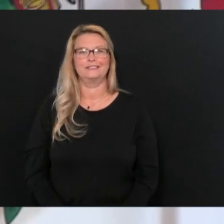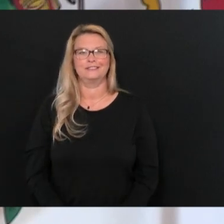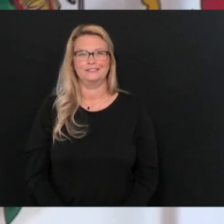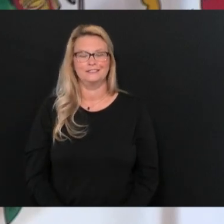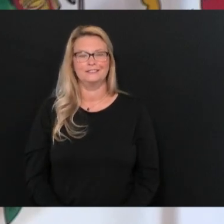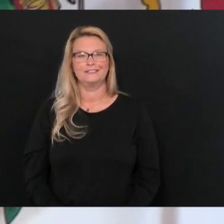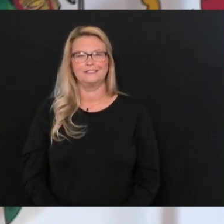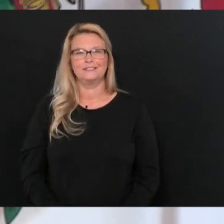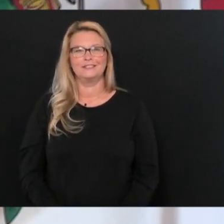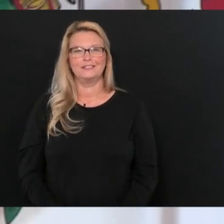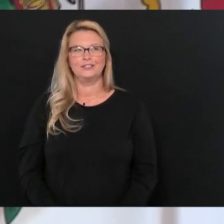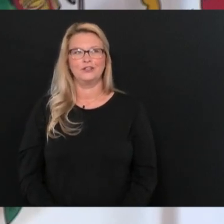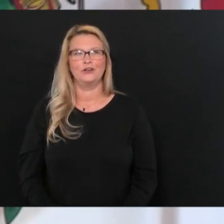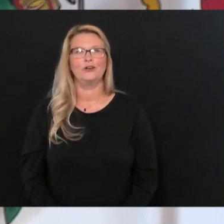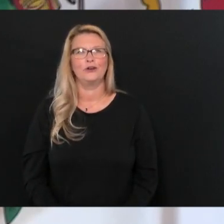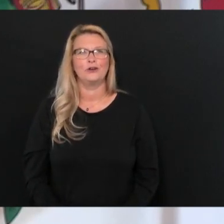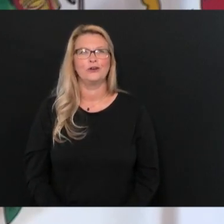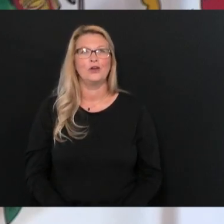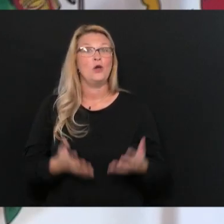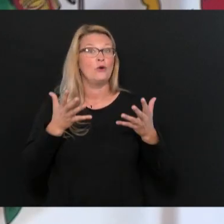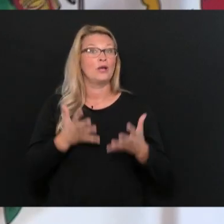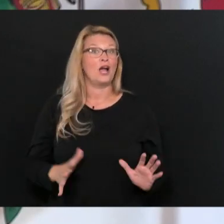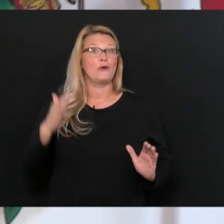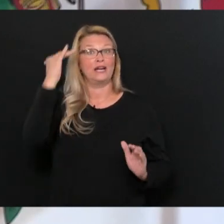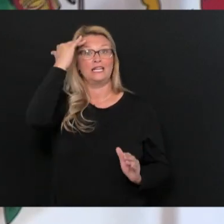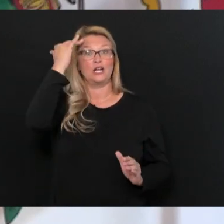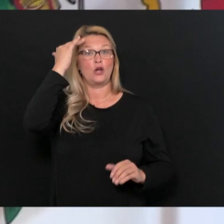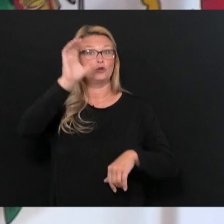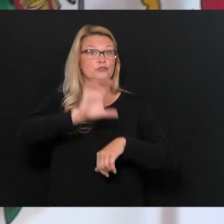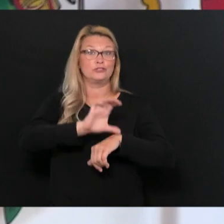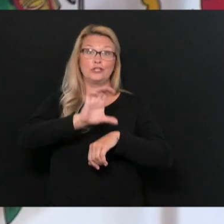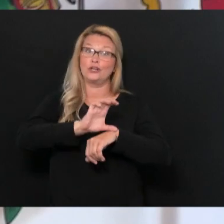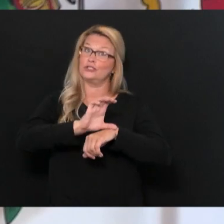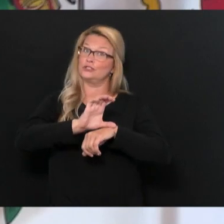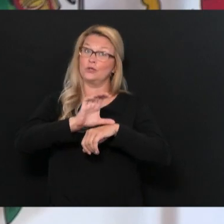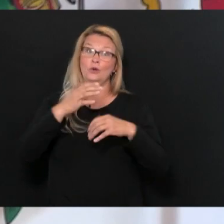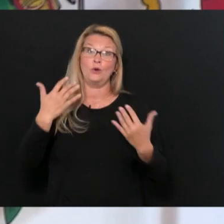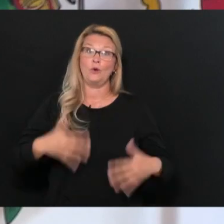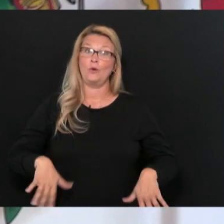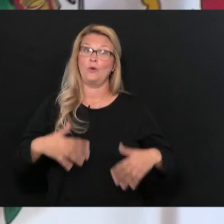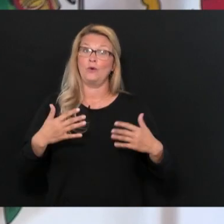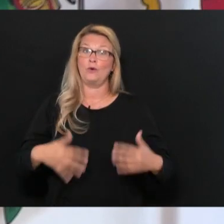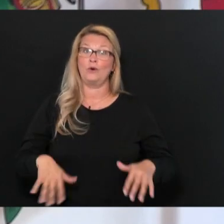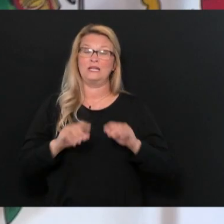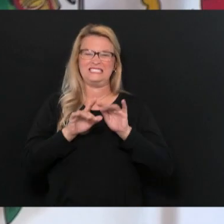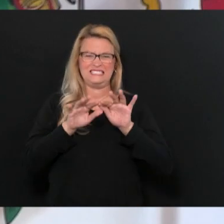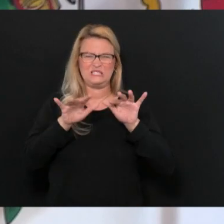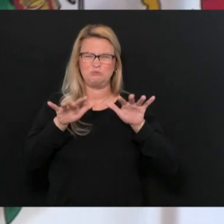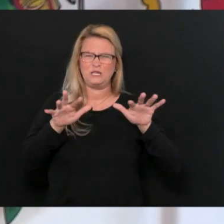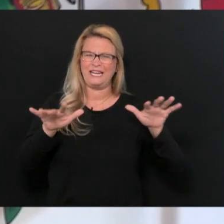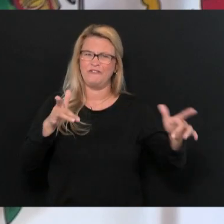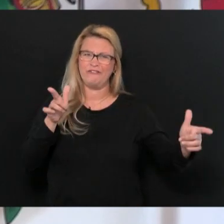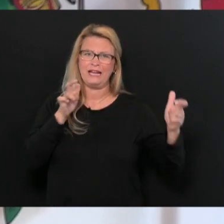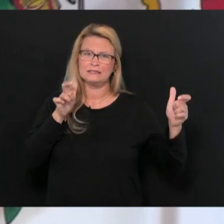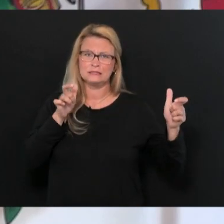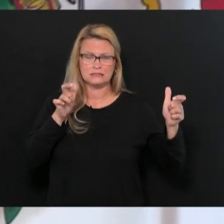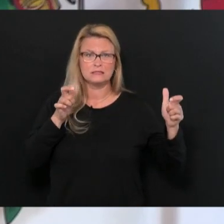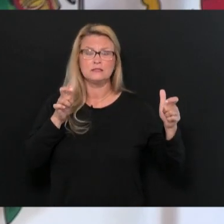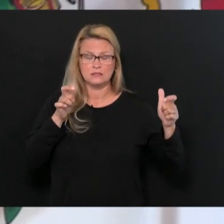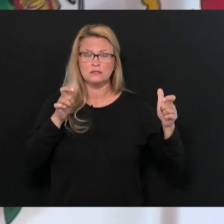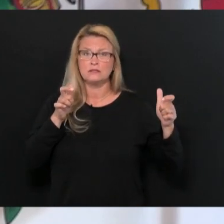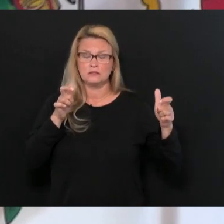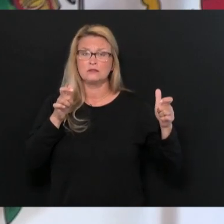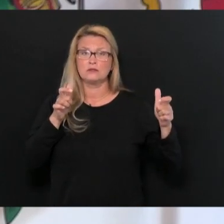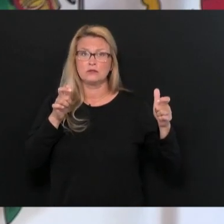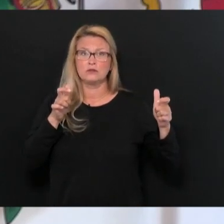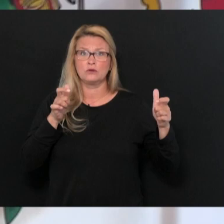we all know that church is a place that absolutely this killer can really thrive. We're